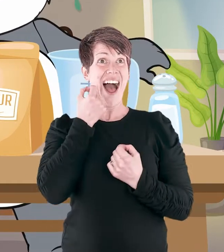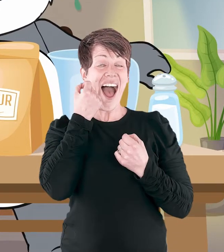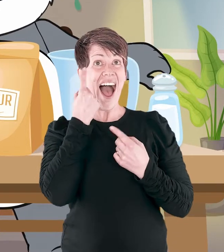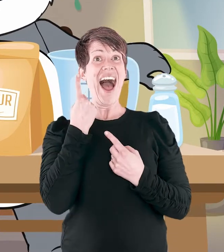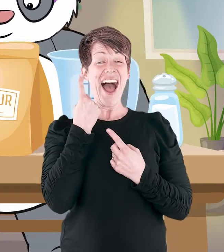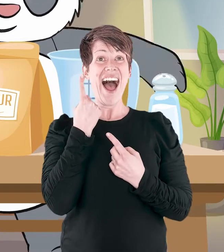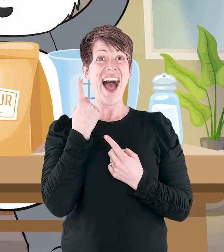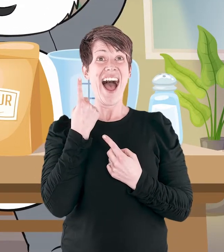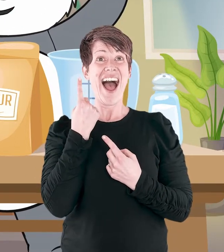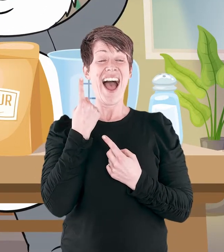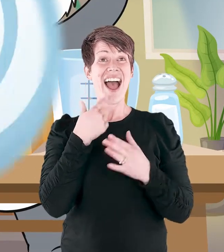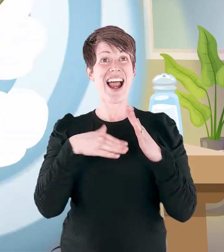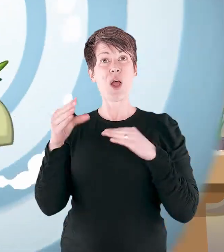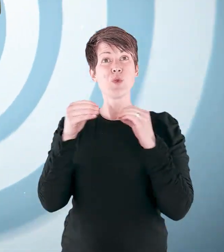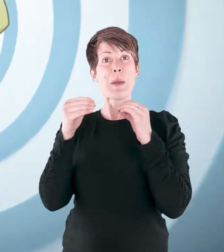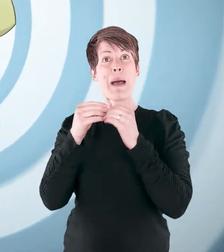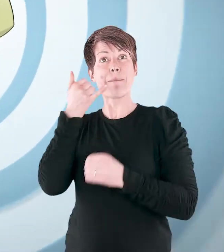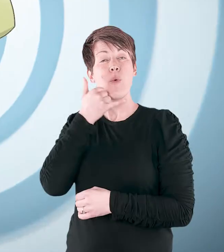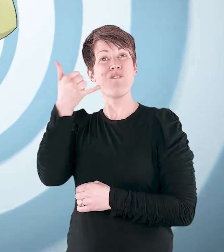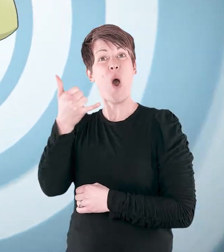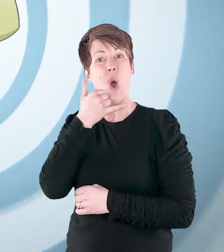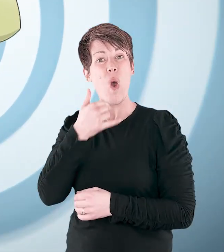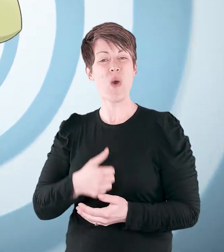got an idea. To the bamboo phone.